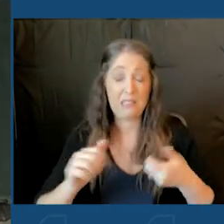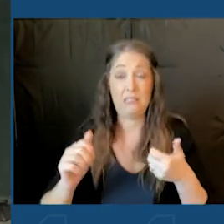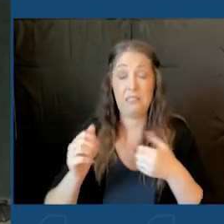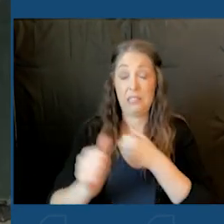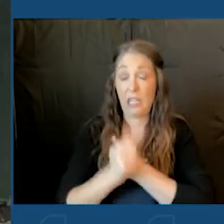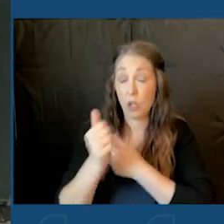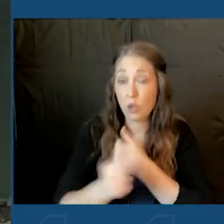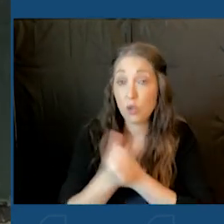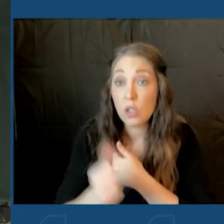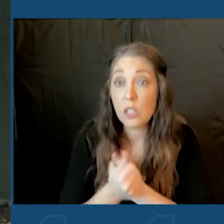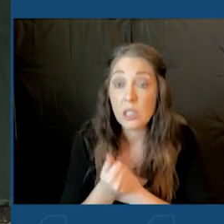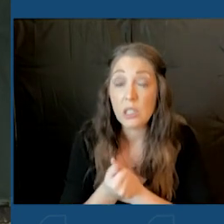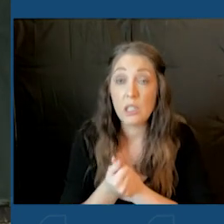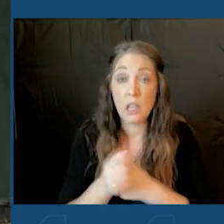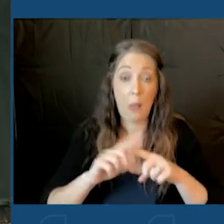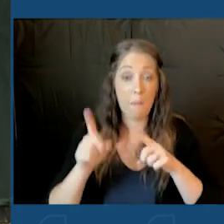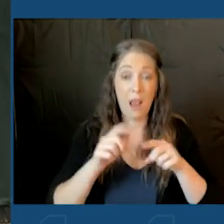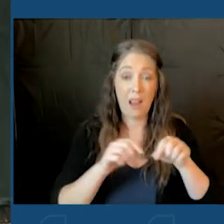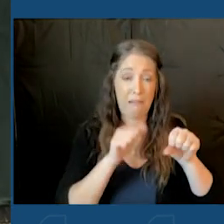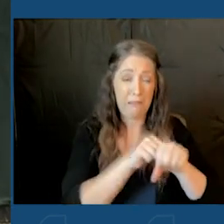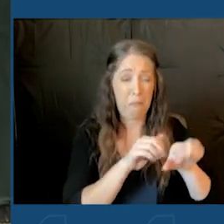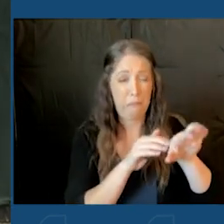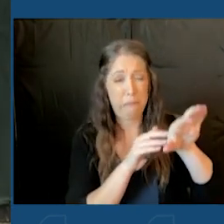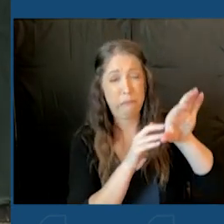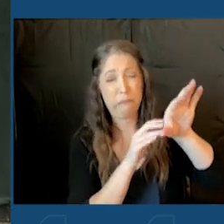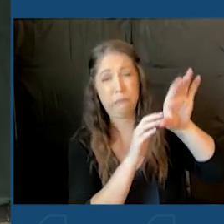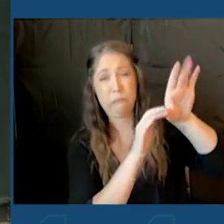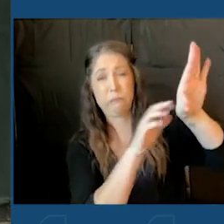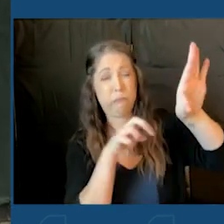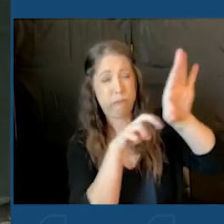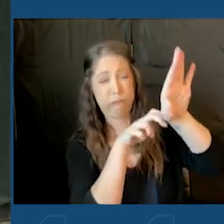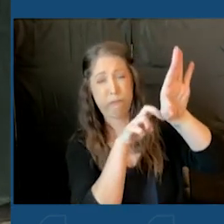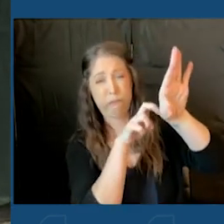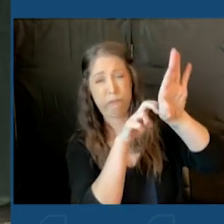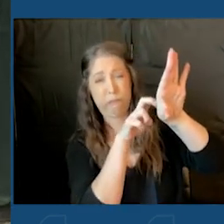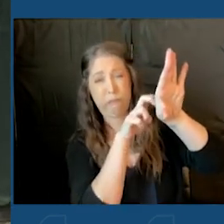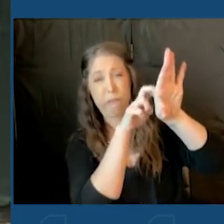the steepness of the terrain here, but another dozer line, bulldozer line.